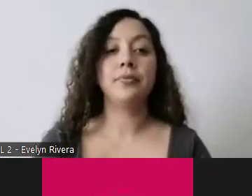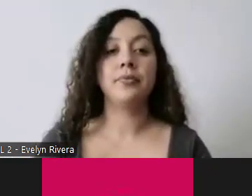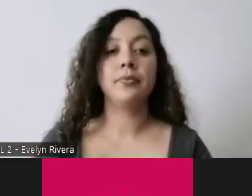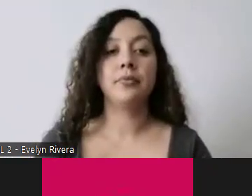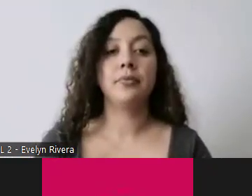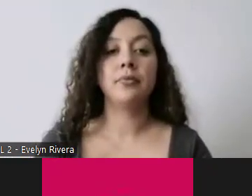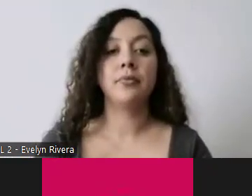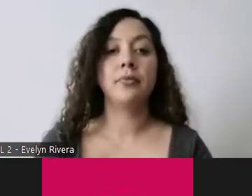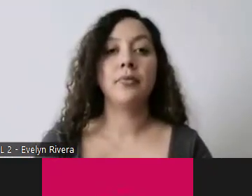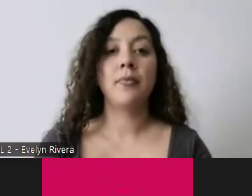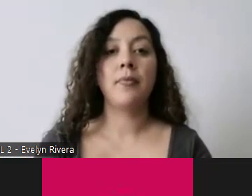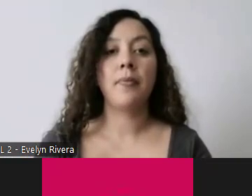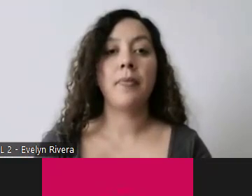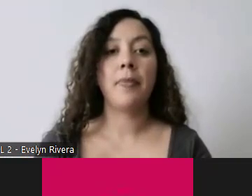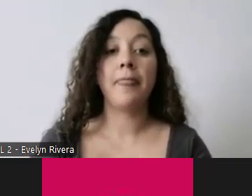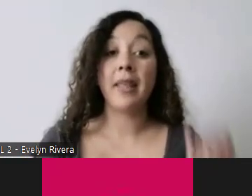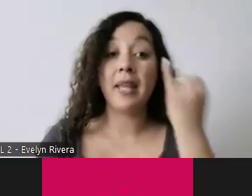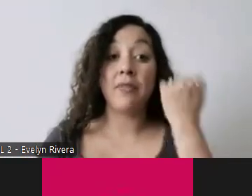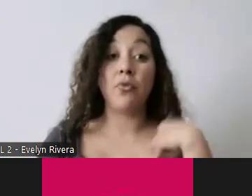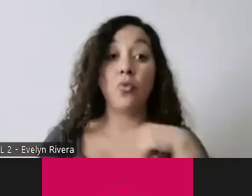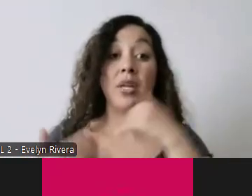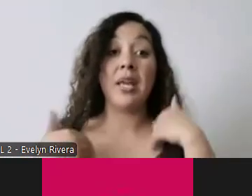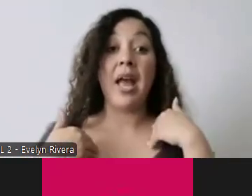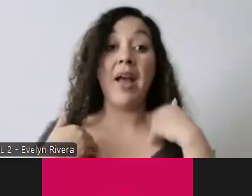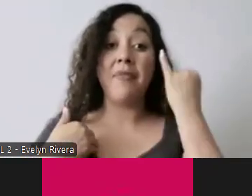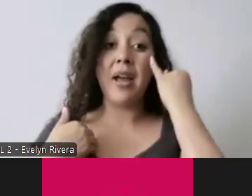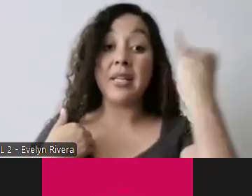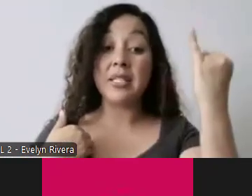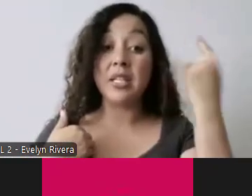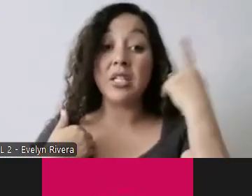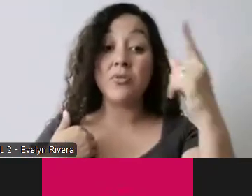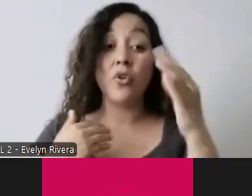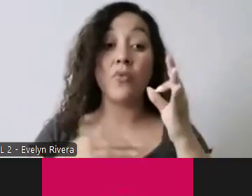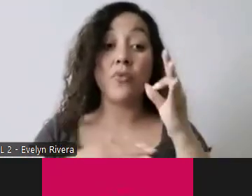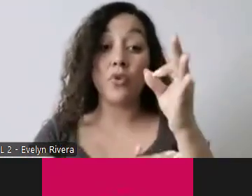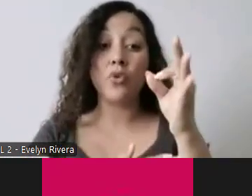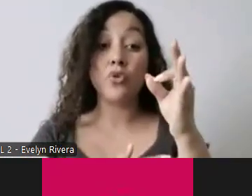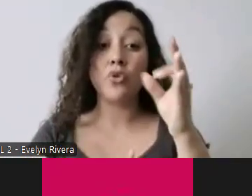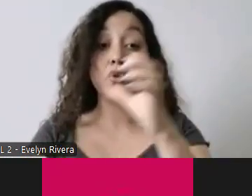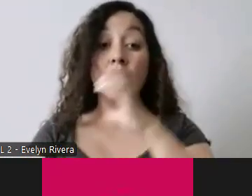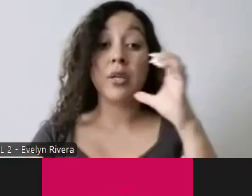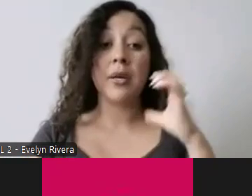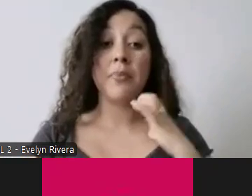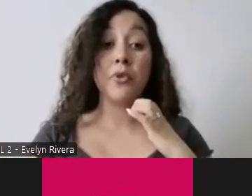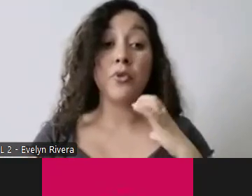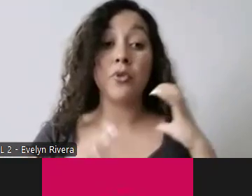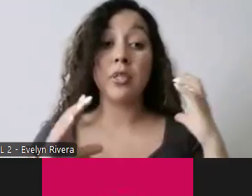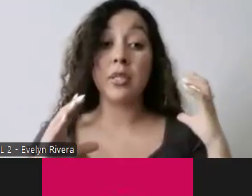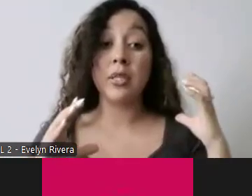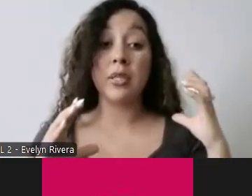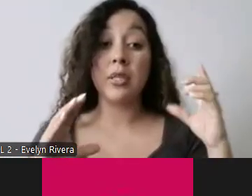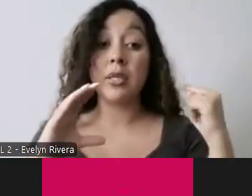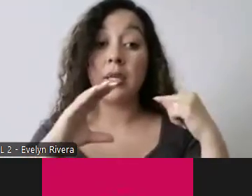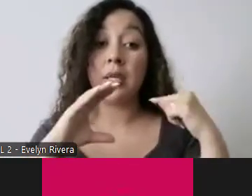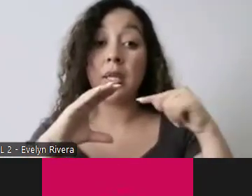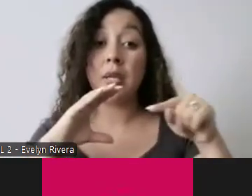And then Anyone? Lynn, if we have ideas for future, can we email you? Would you like people to email you, or you and Carlos?